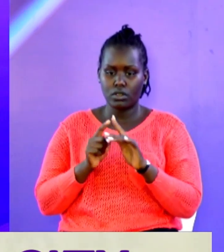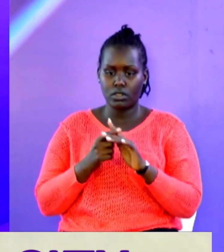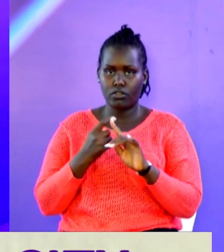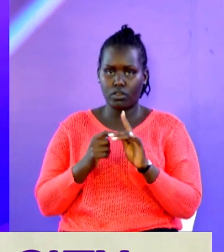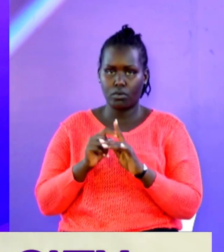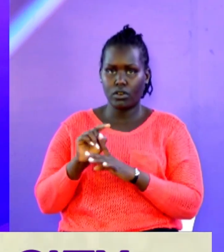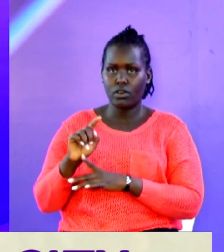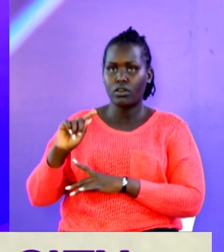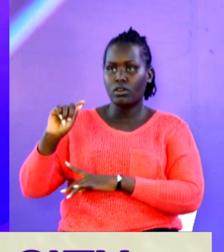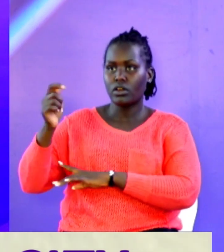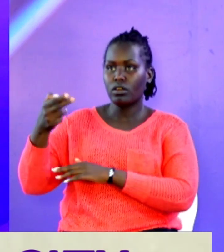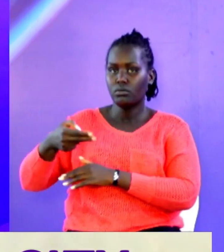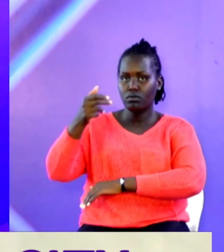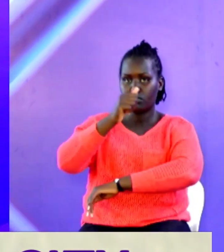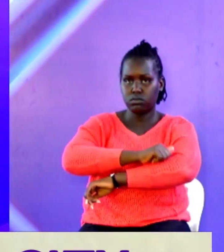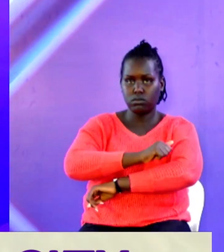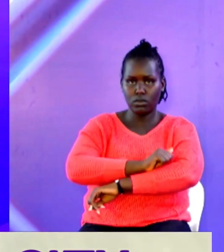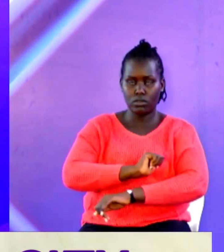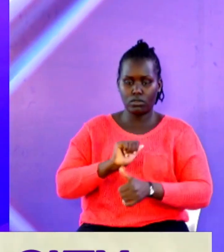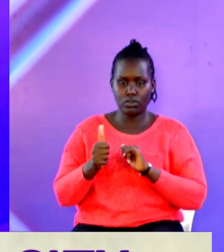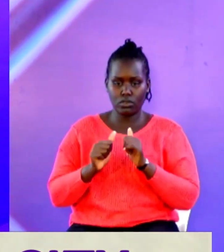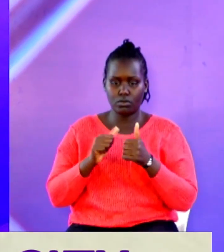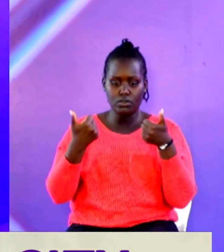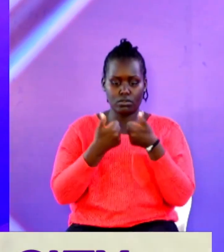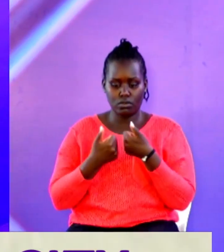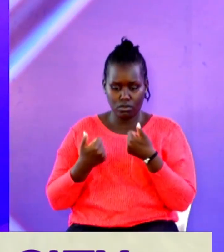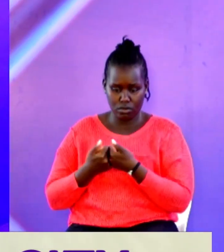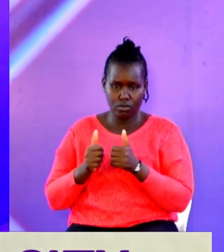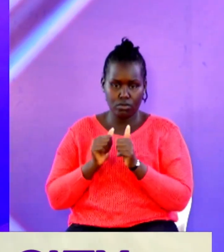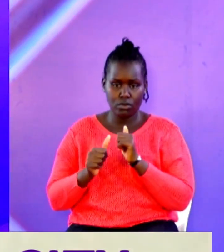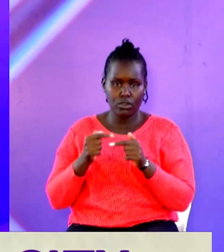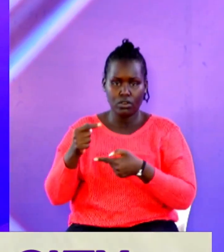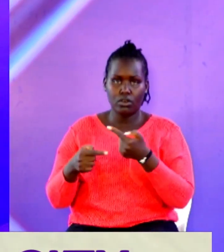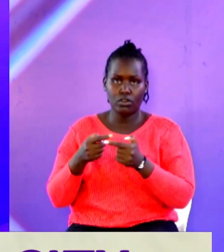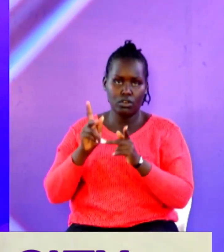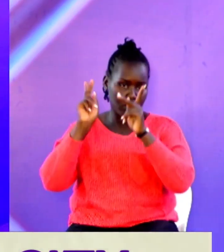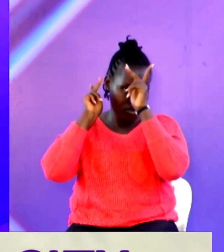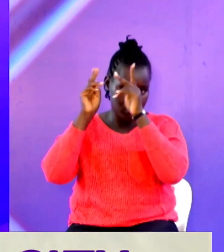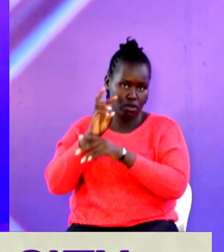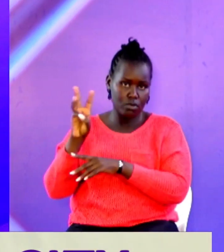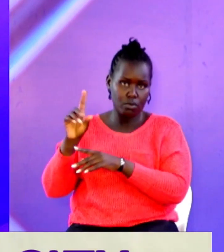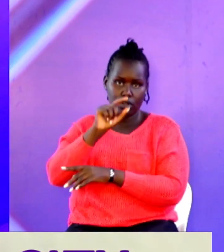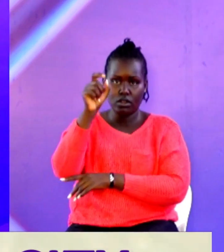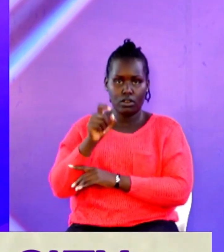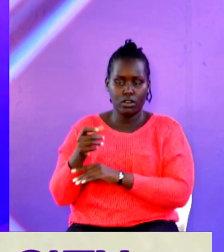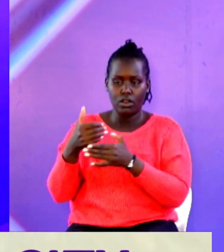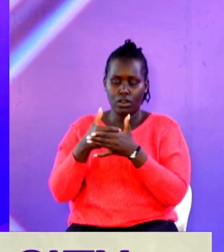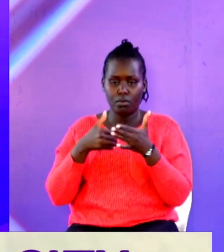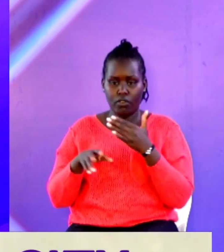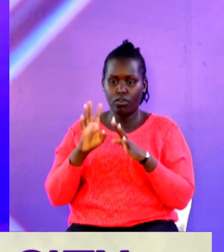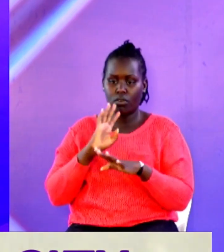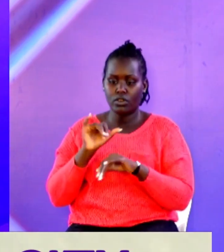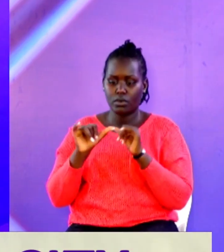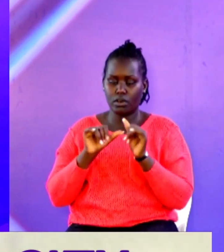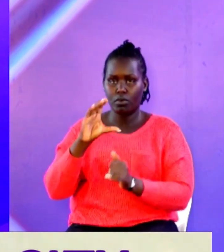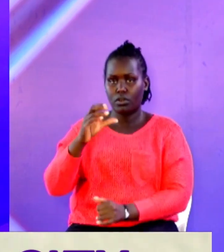Kenya secondary school sports games that are playing in Kakamega, that is the Western region. Before we talk about